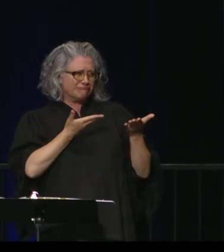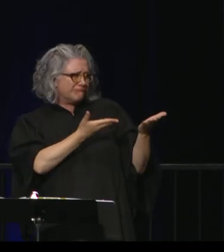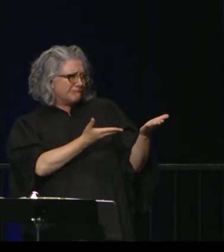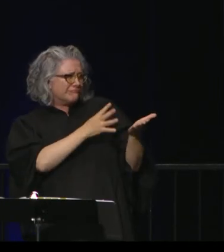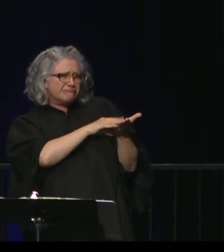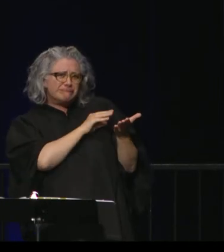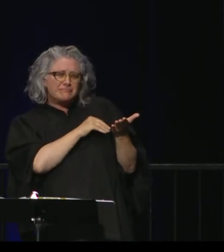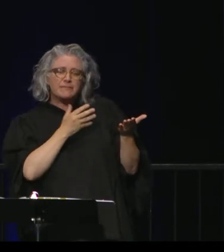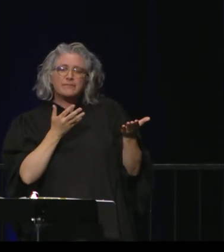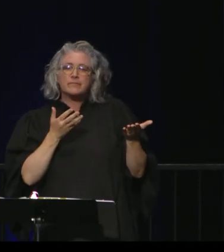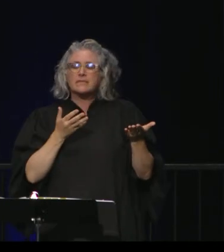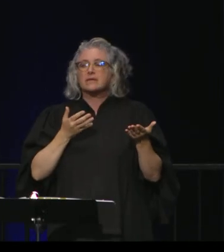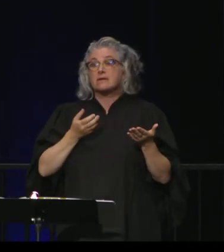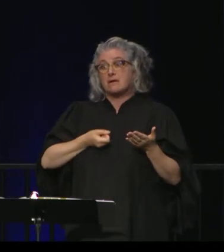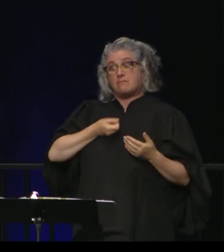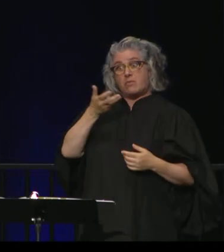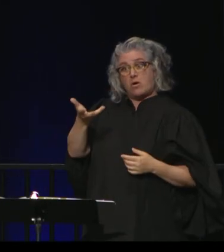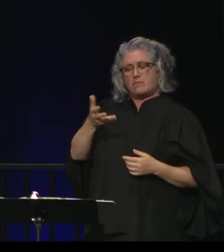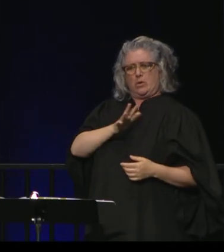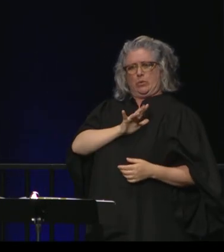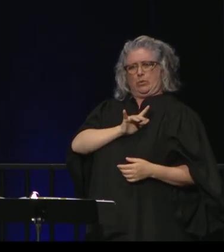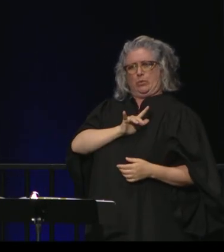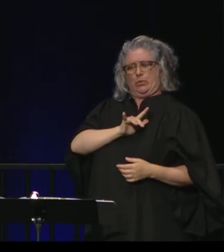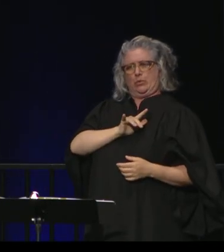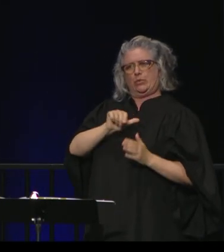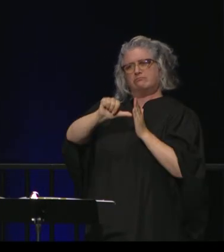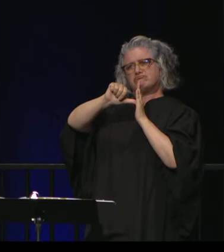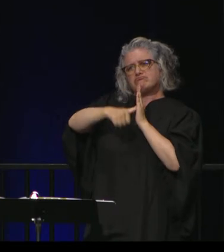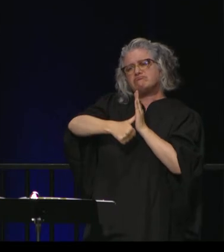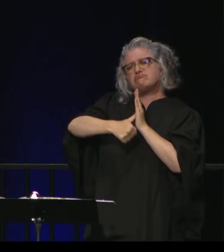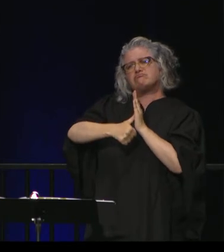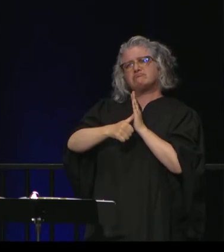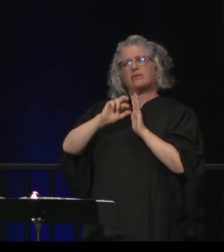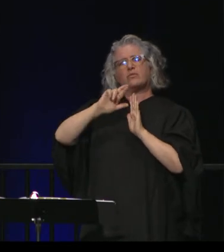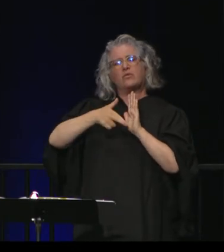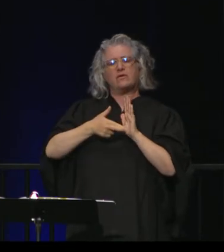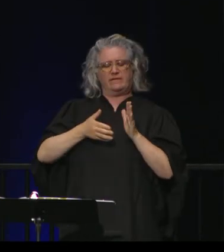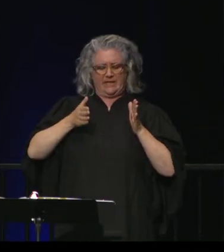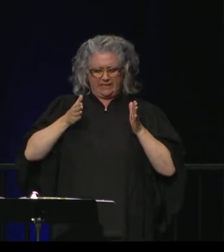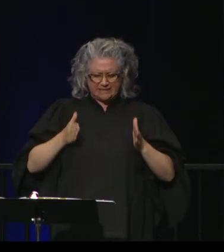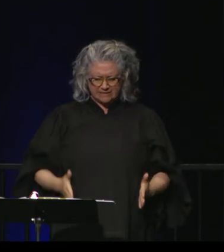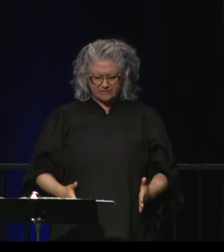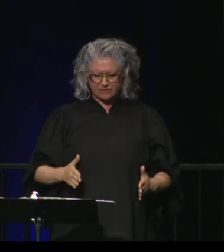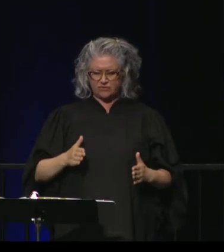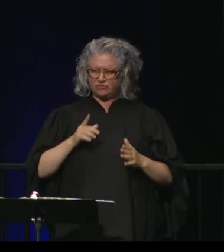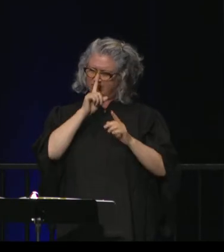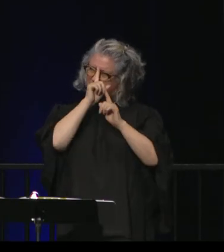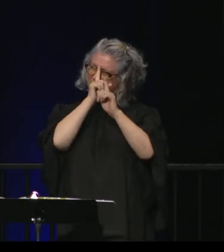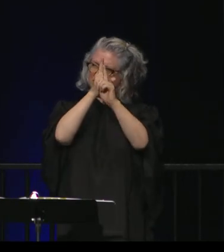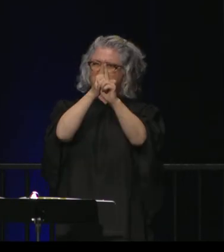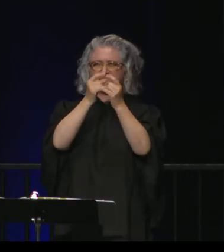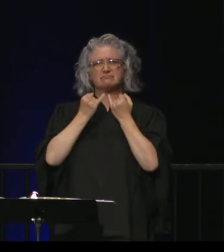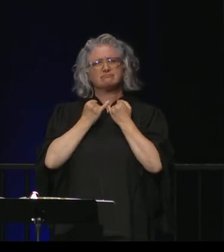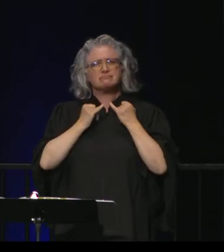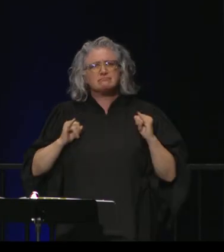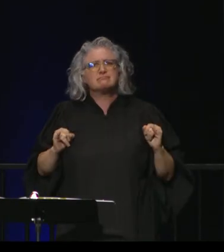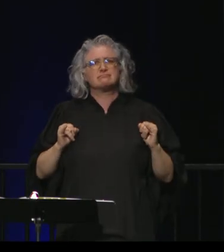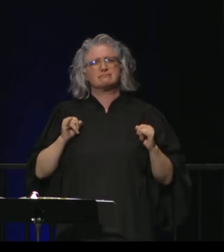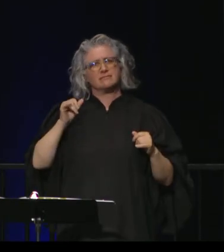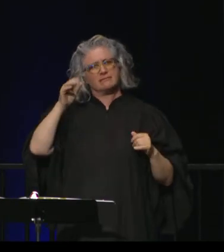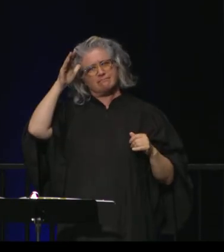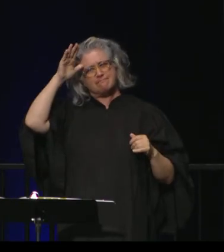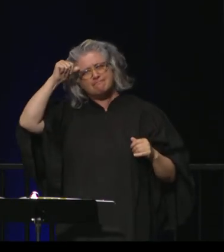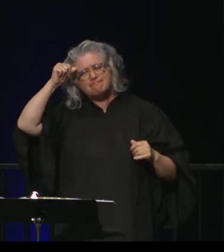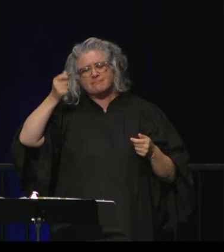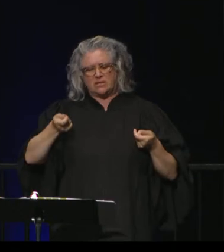The poem highlights the role of individual autonomy and will in controlling one's destiny,